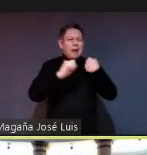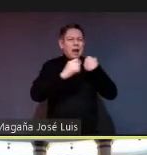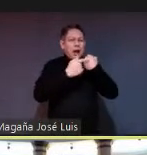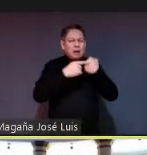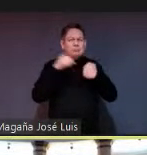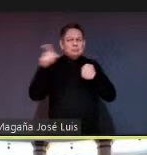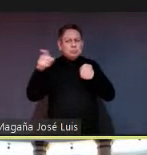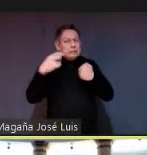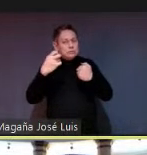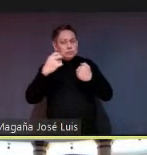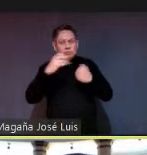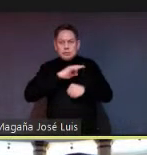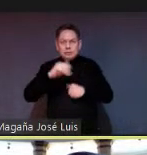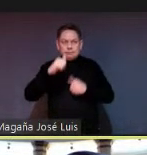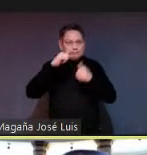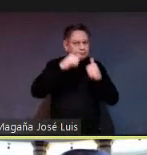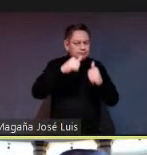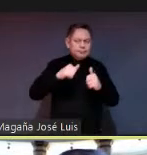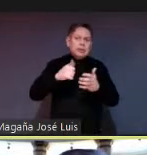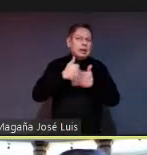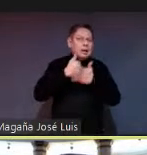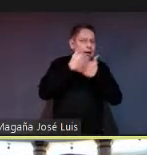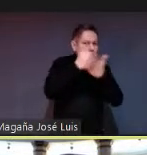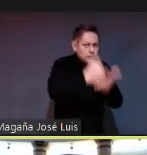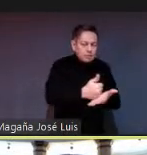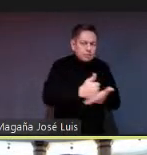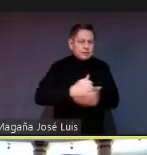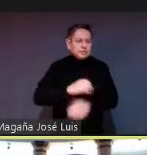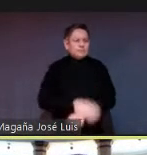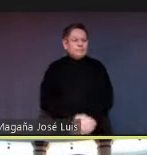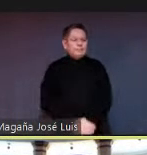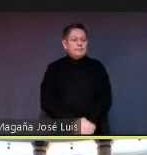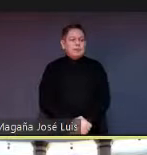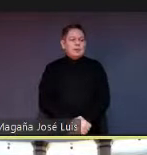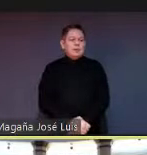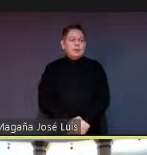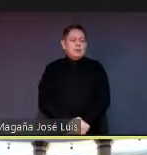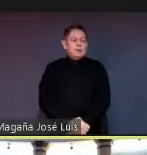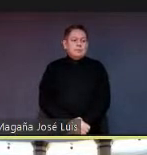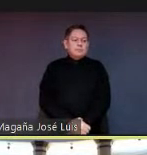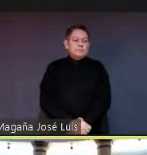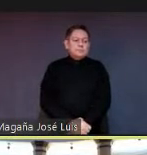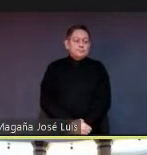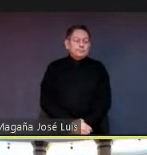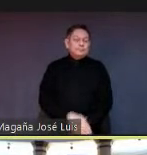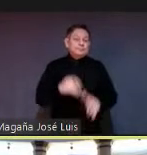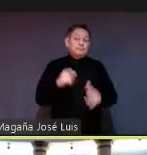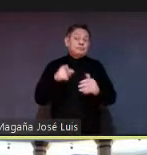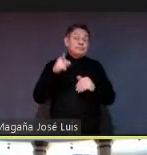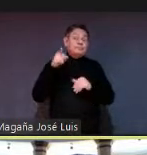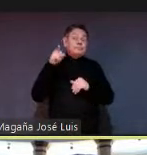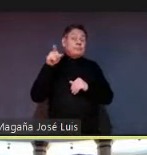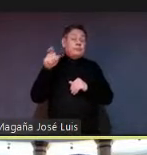competencies that we had for medical school, healthcare, and medical emergencies.